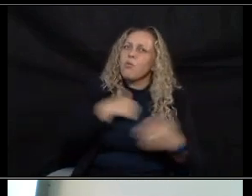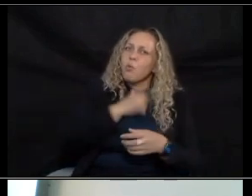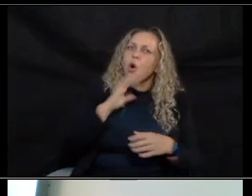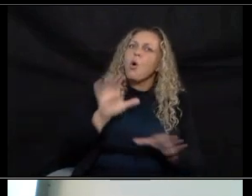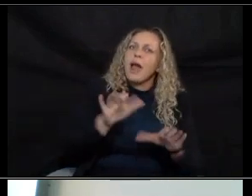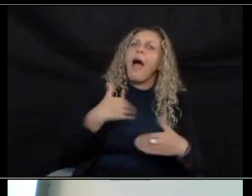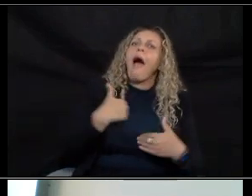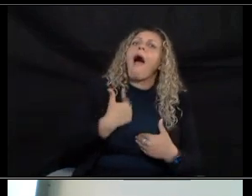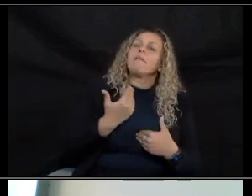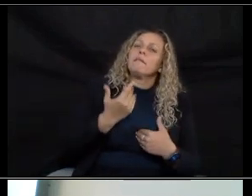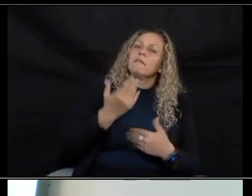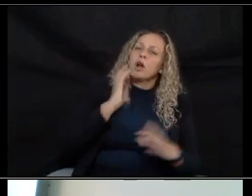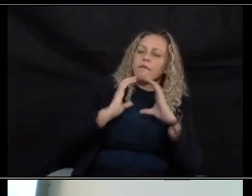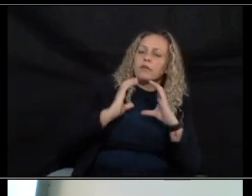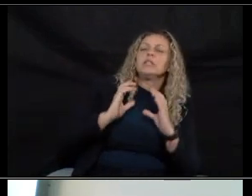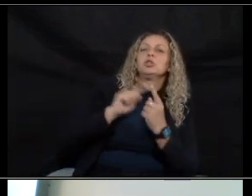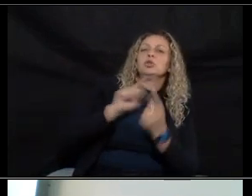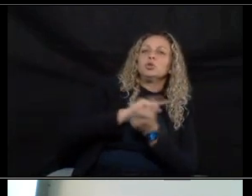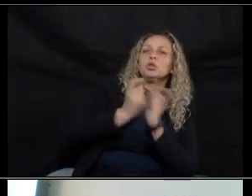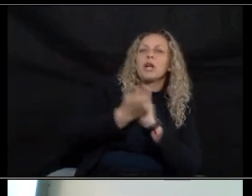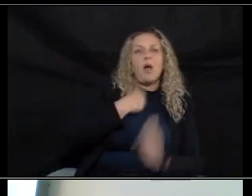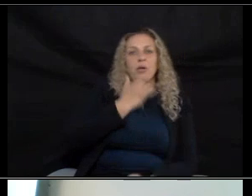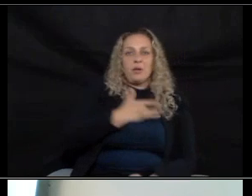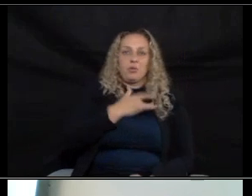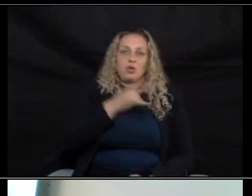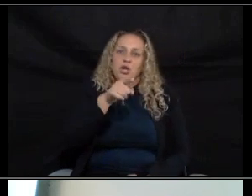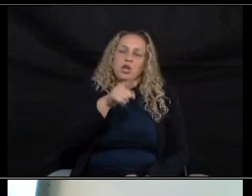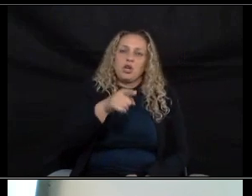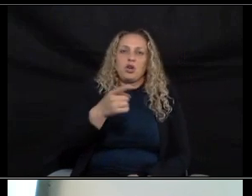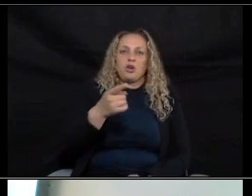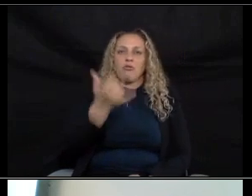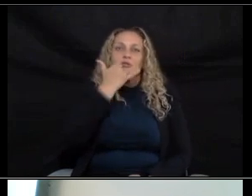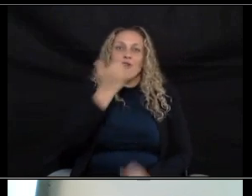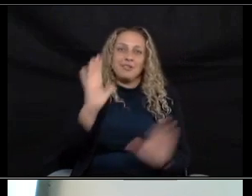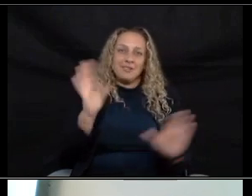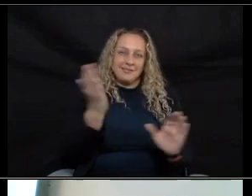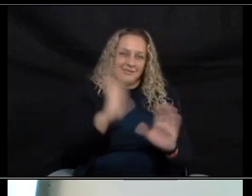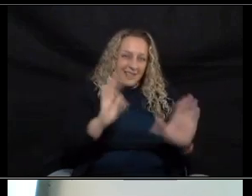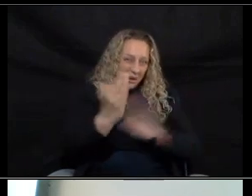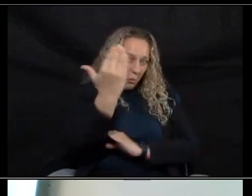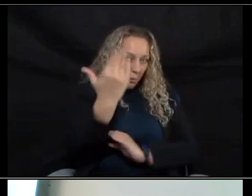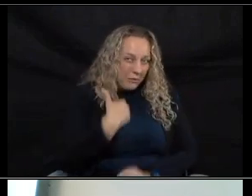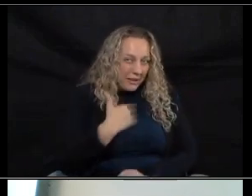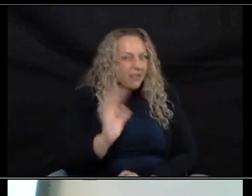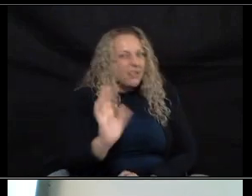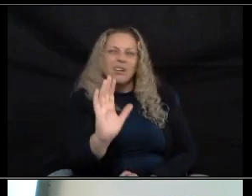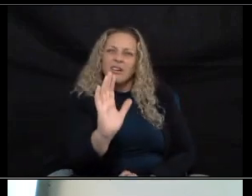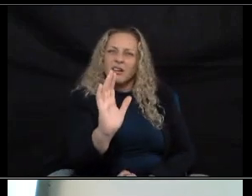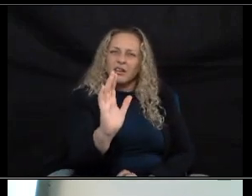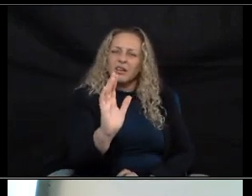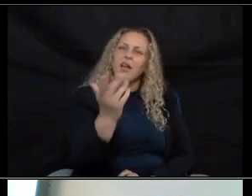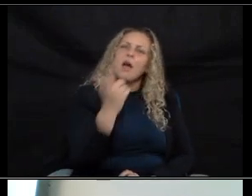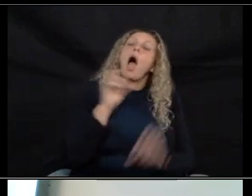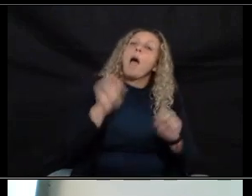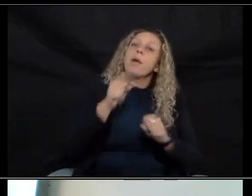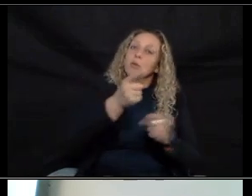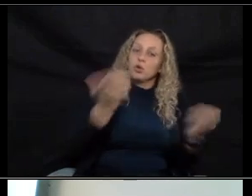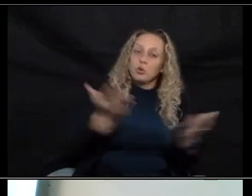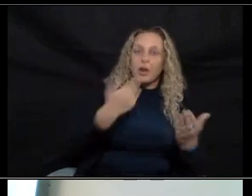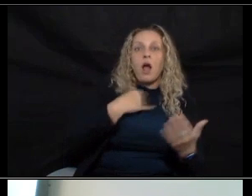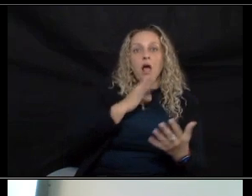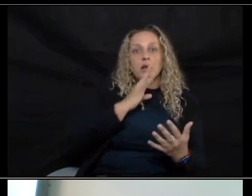have a conversation to change. I did not really appreciate the call Sunday morning. And so I'm glad that you were able to be here and I'm able to speak